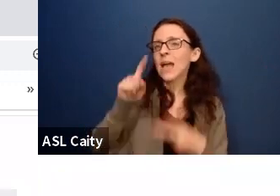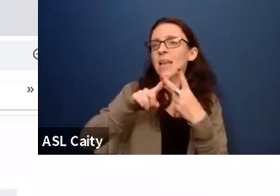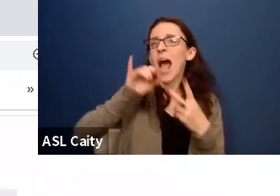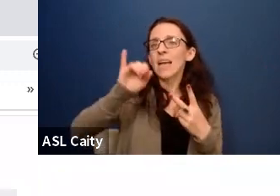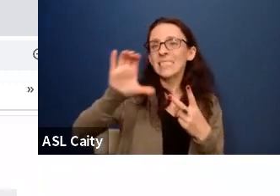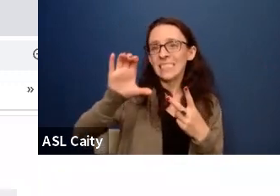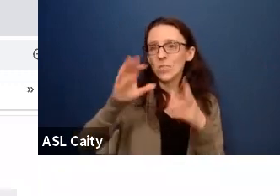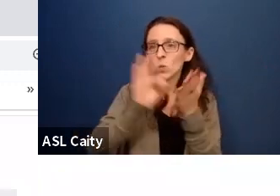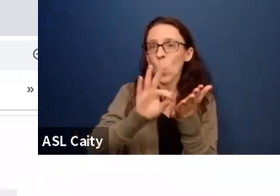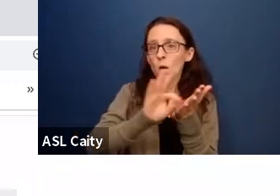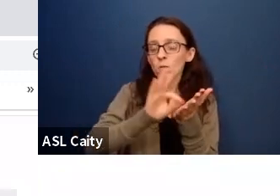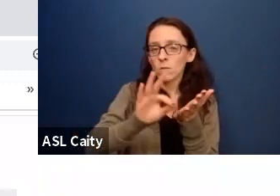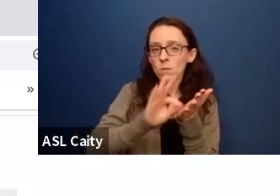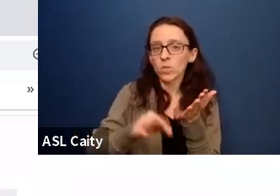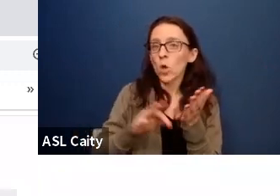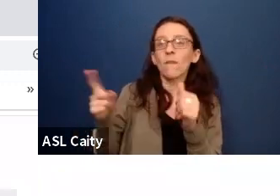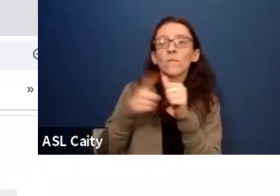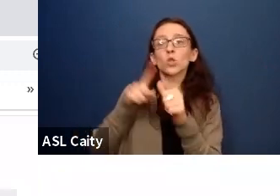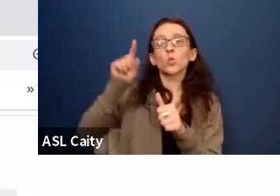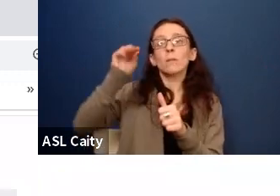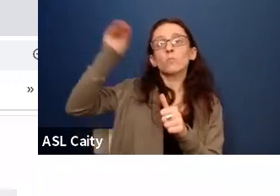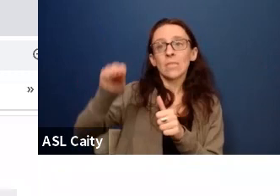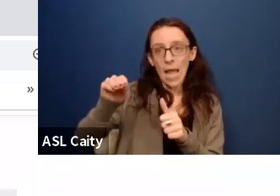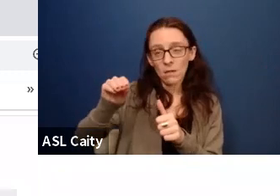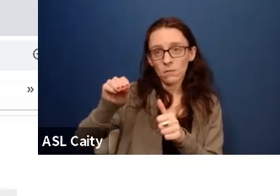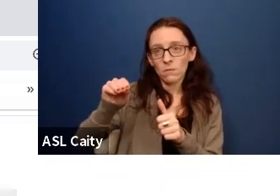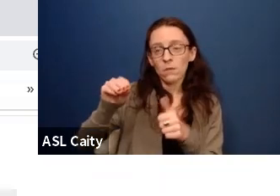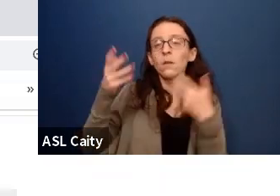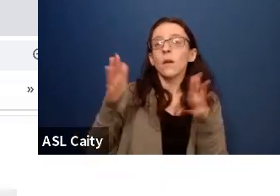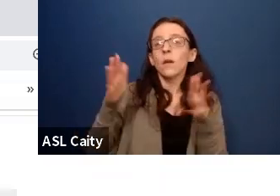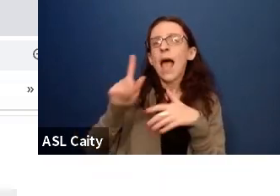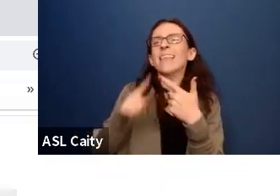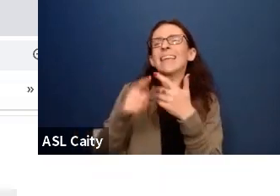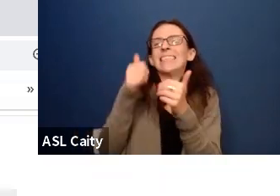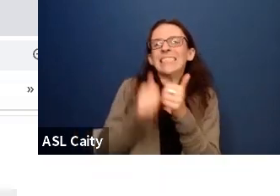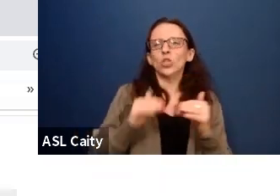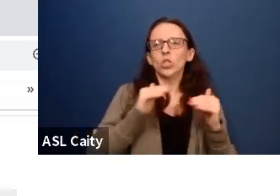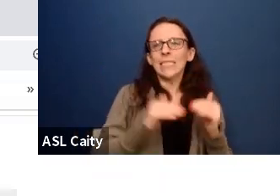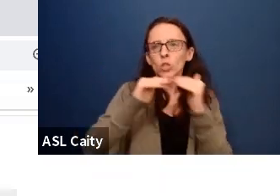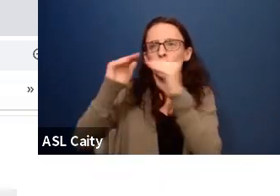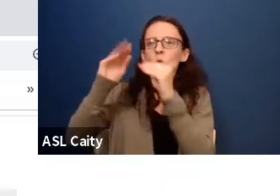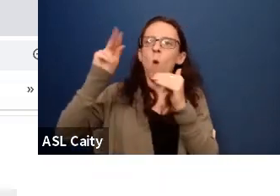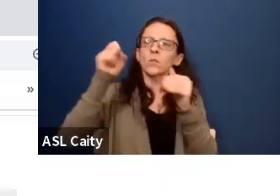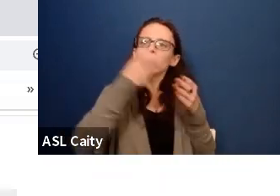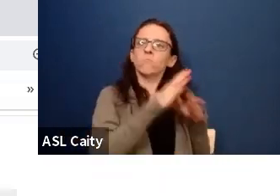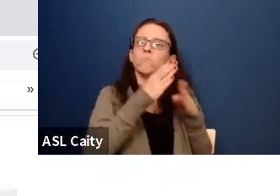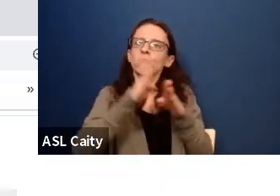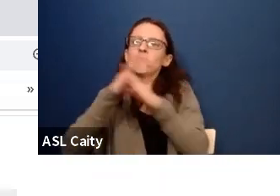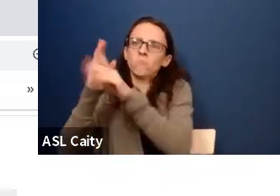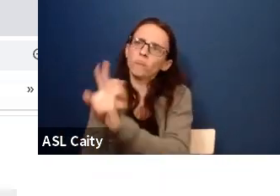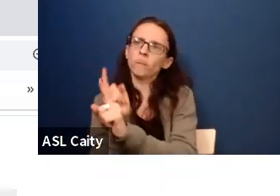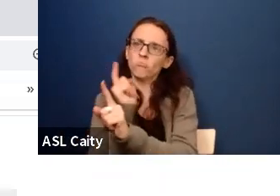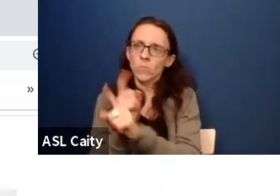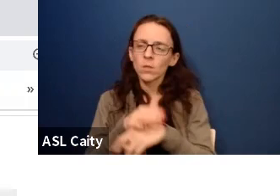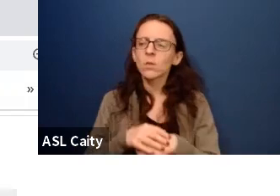first 20% of seats, and then each tier was divided accordingly. And so we would have